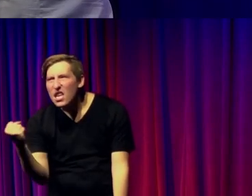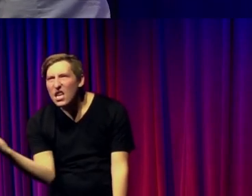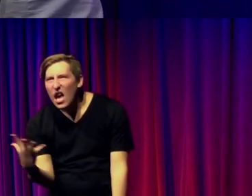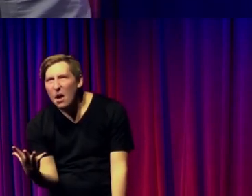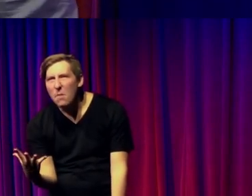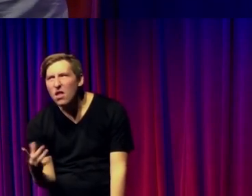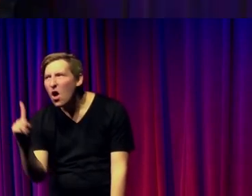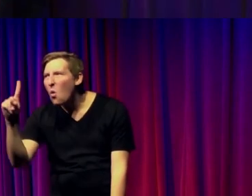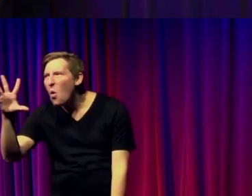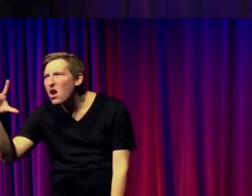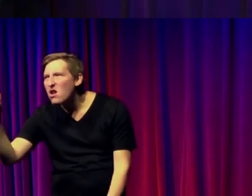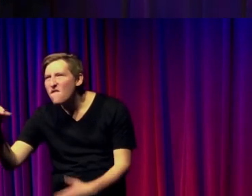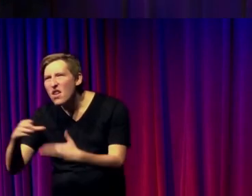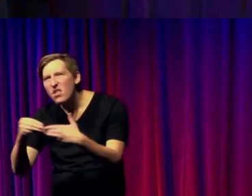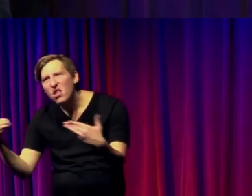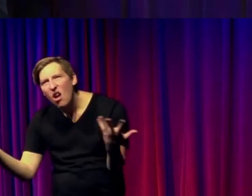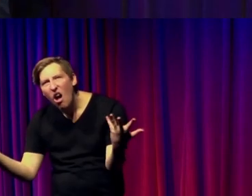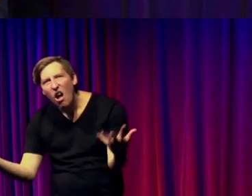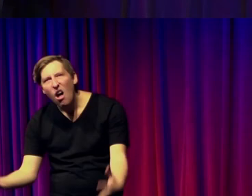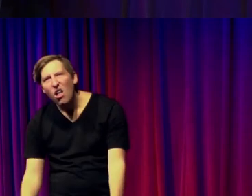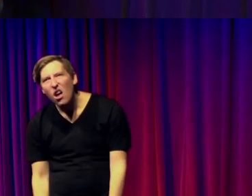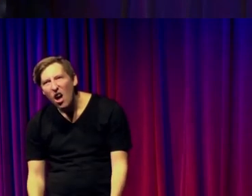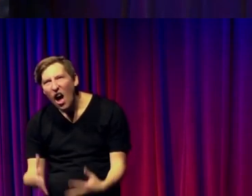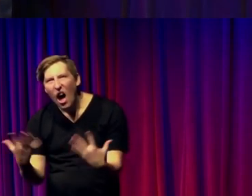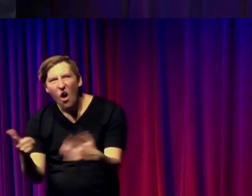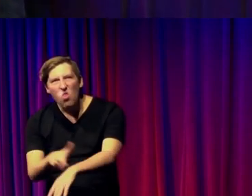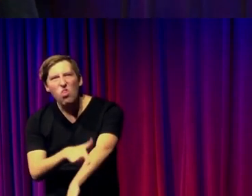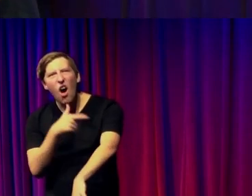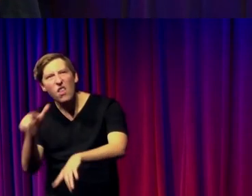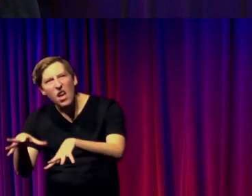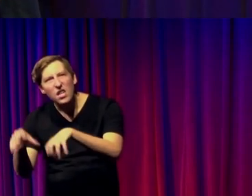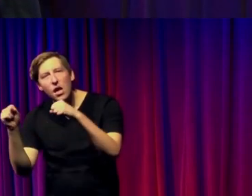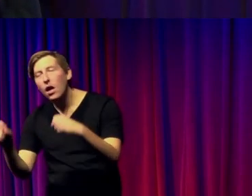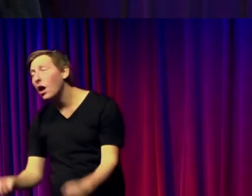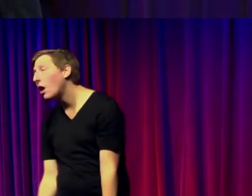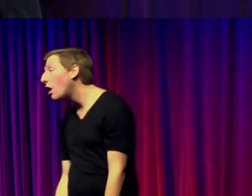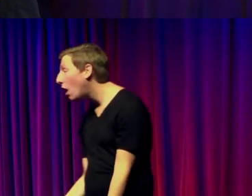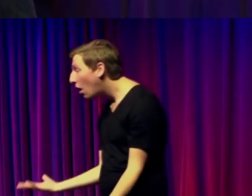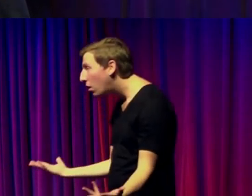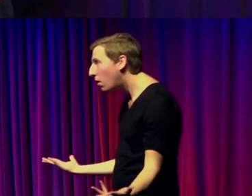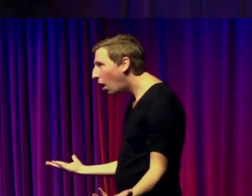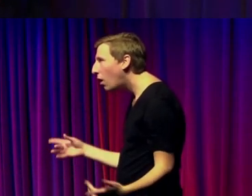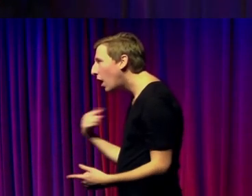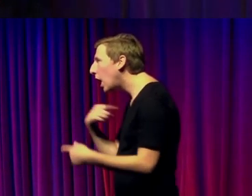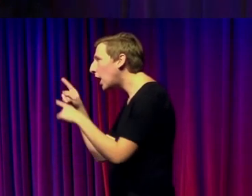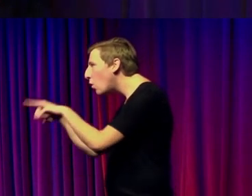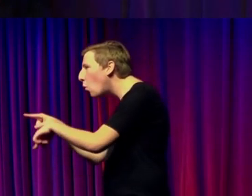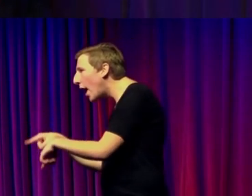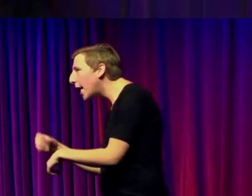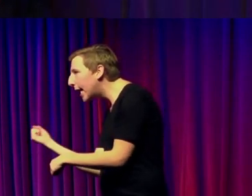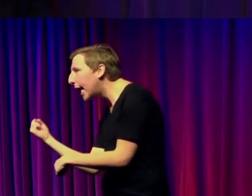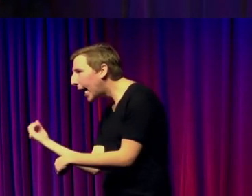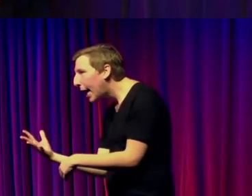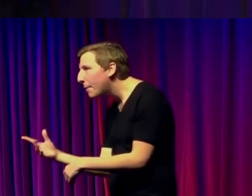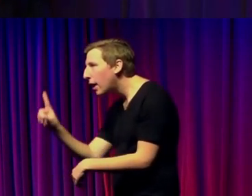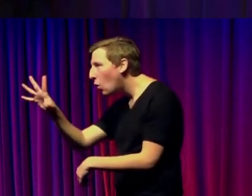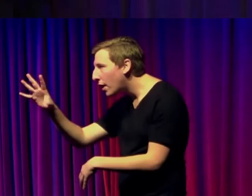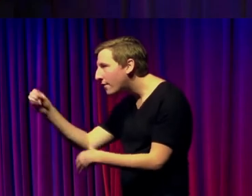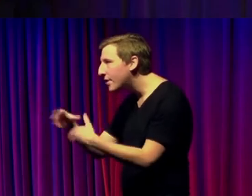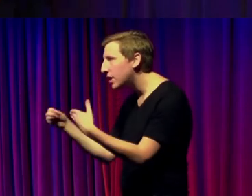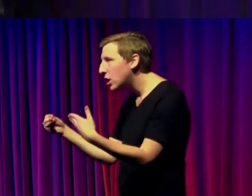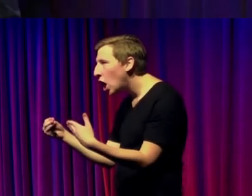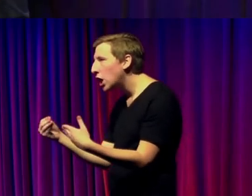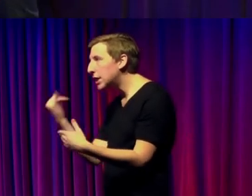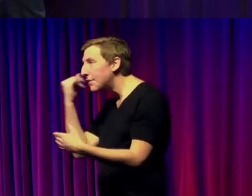It depends. They went to the casino, they went with $150. If they win, they stay longer. If they lose, they come home